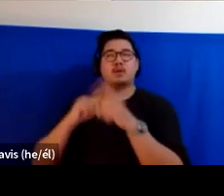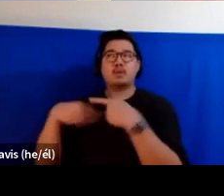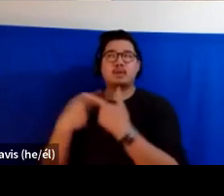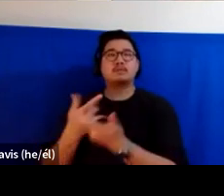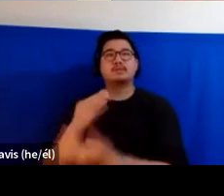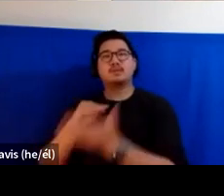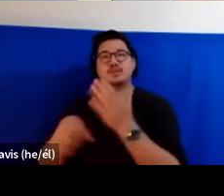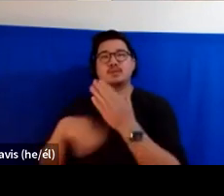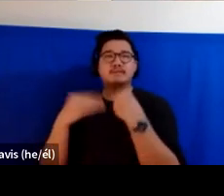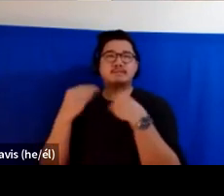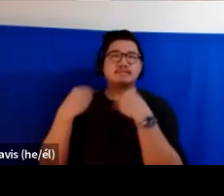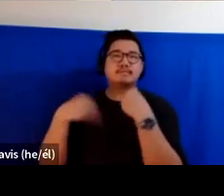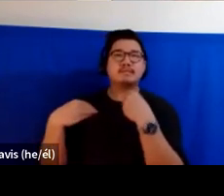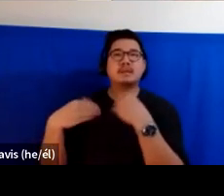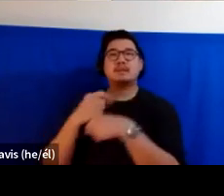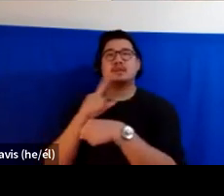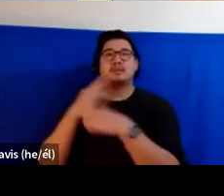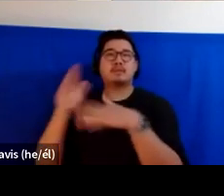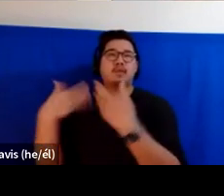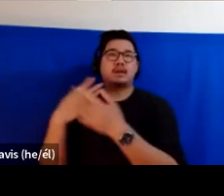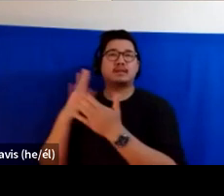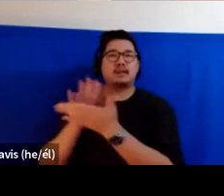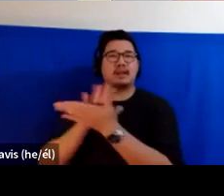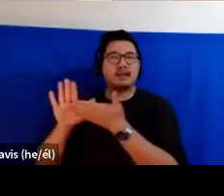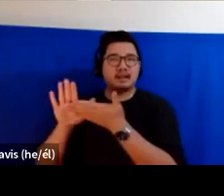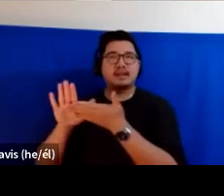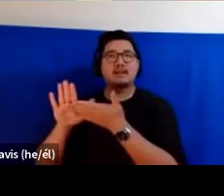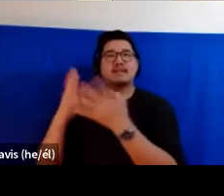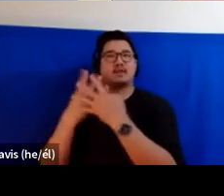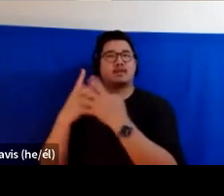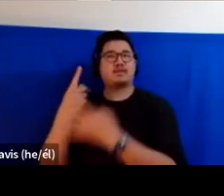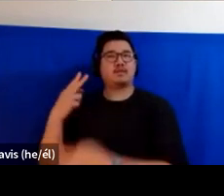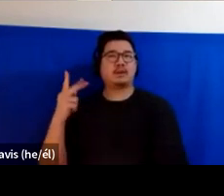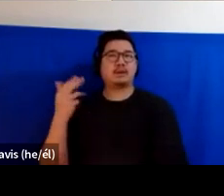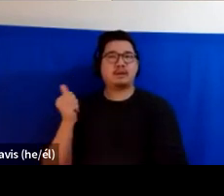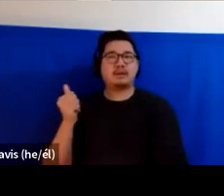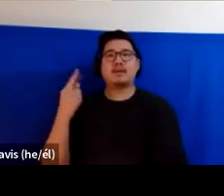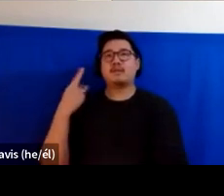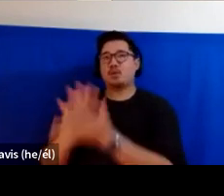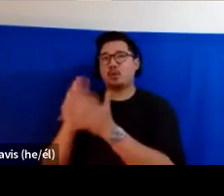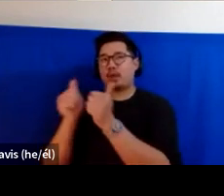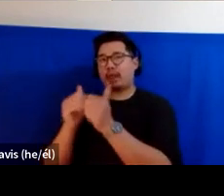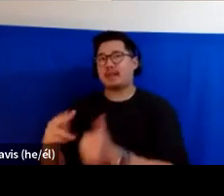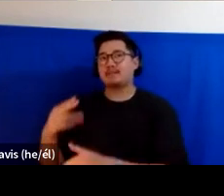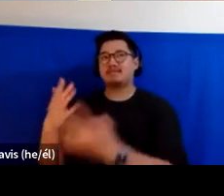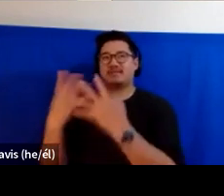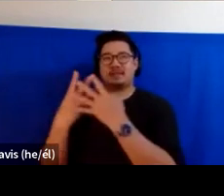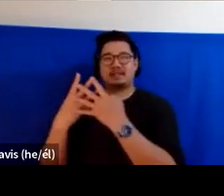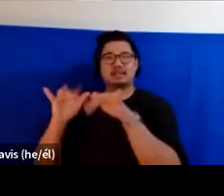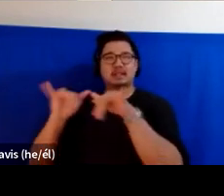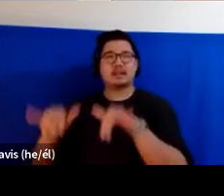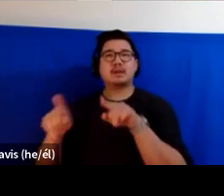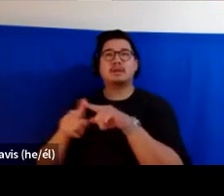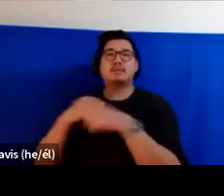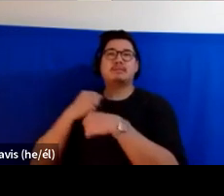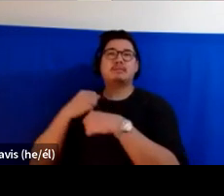maintaining and providing portable air cleaners with herpa filters for schools without hvac systems and evaluate the implementation of all covenant